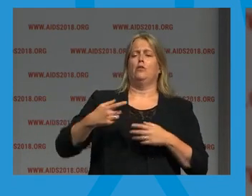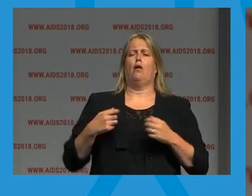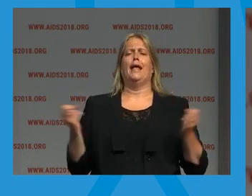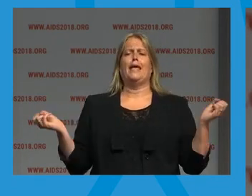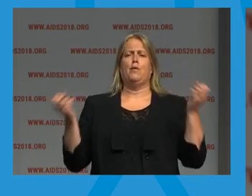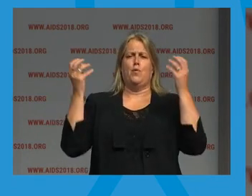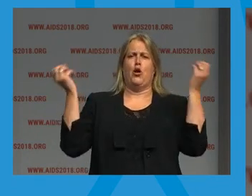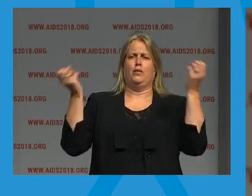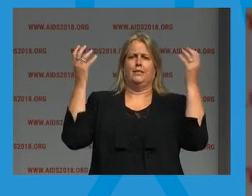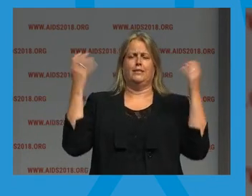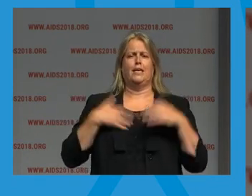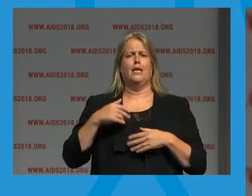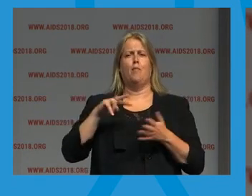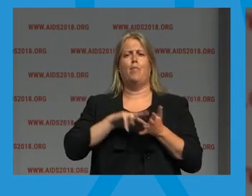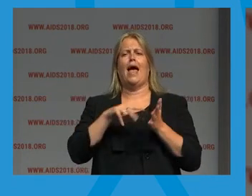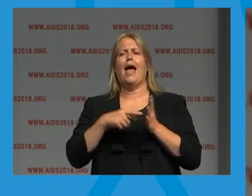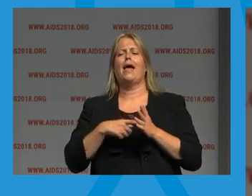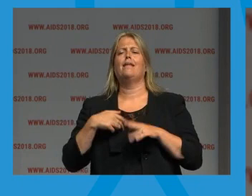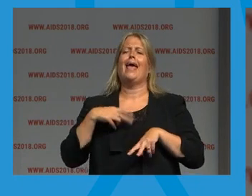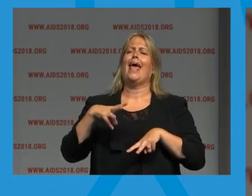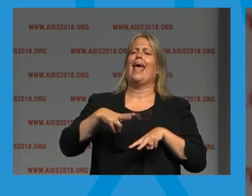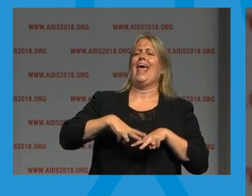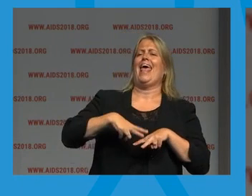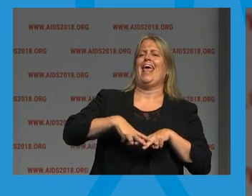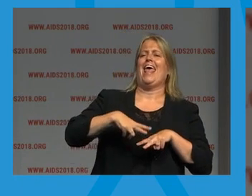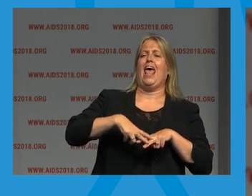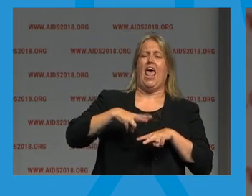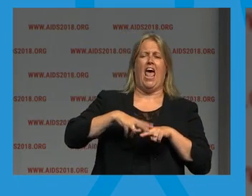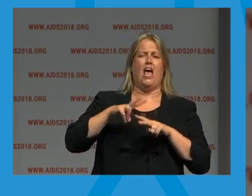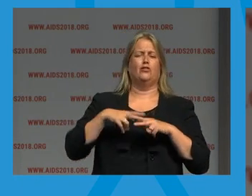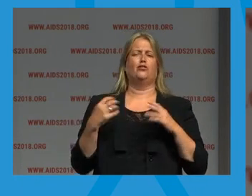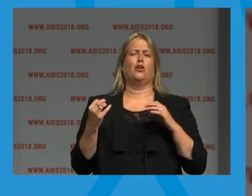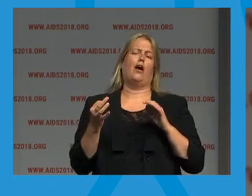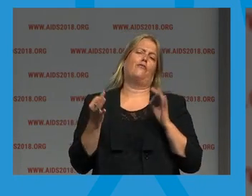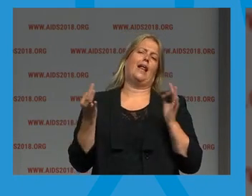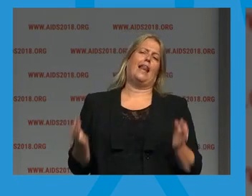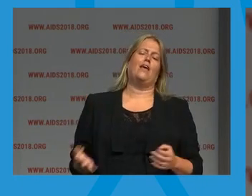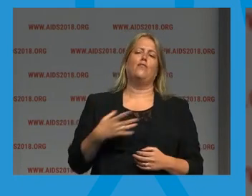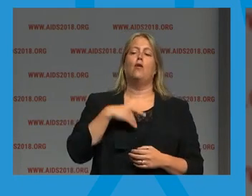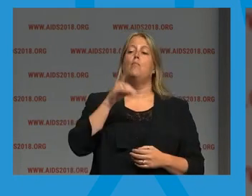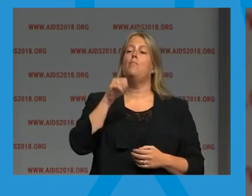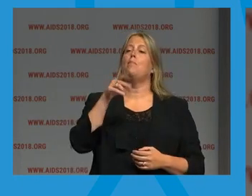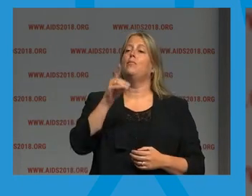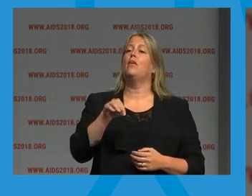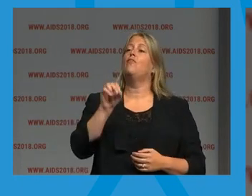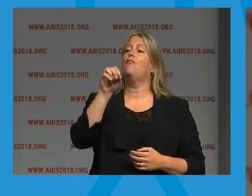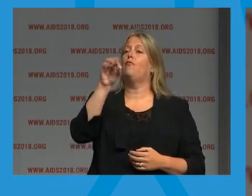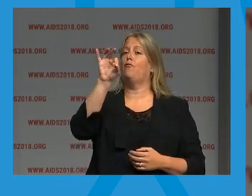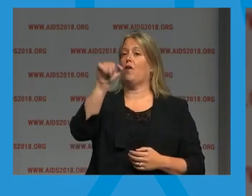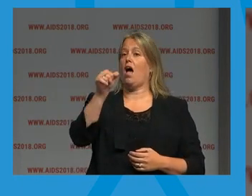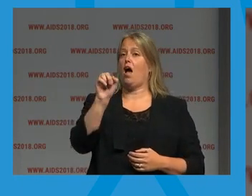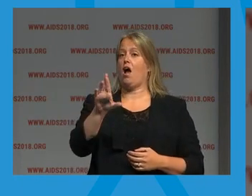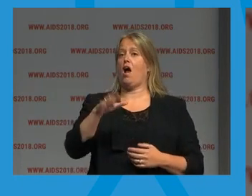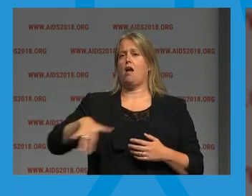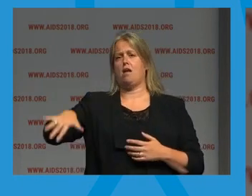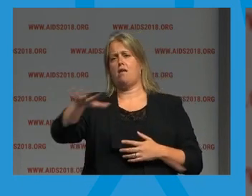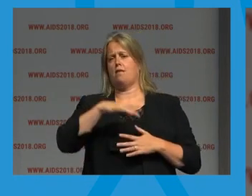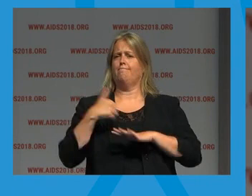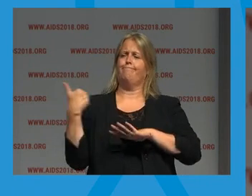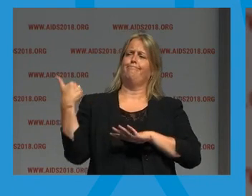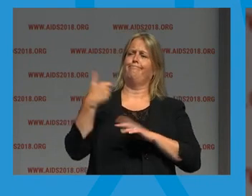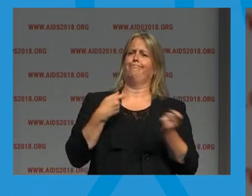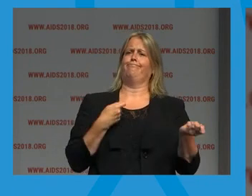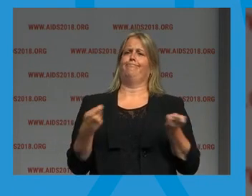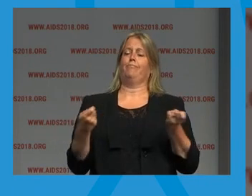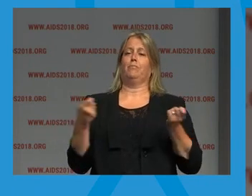for AIDS Relief, also known as PEPFAR, a program that has saved millions of lives throughout the developing world.